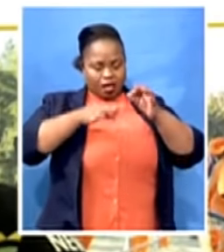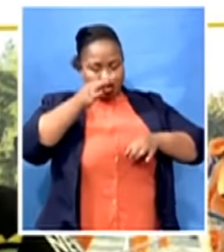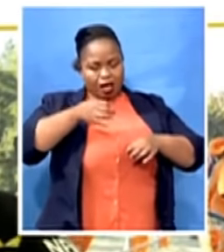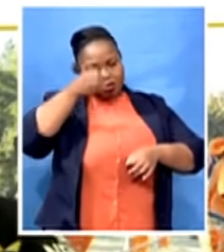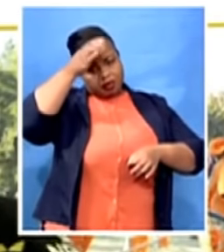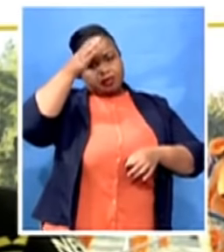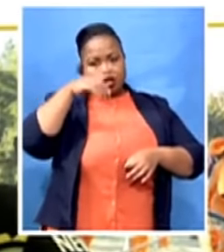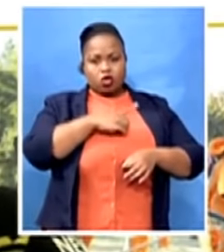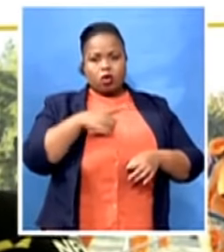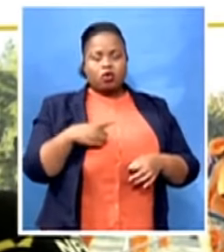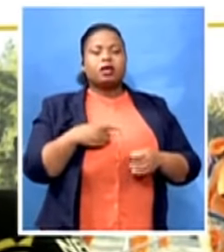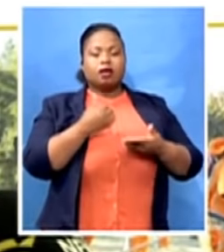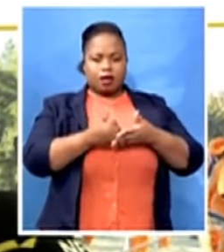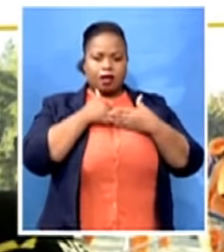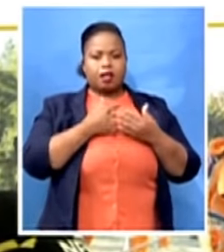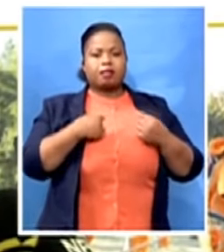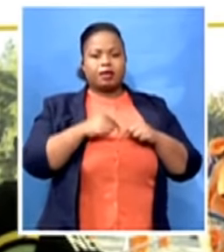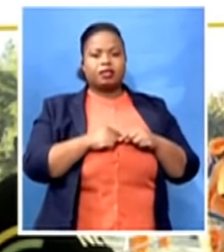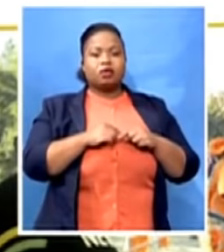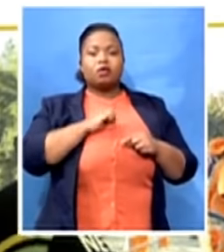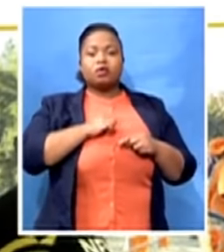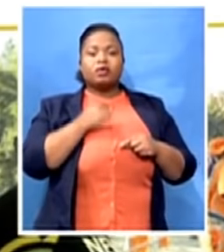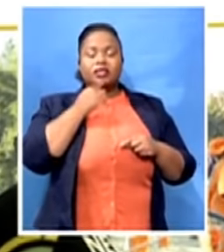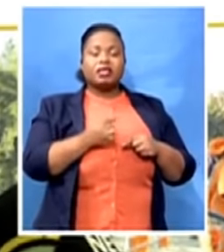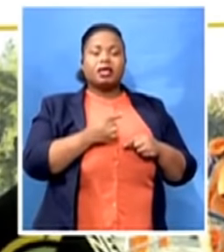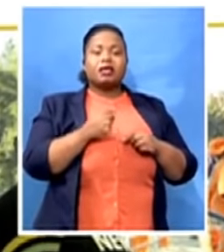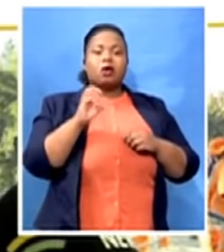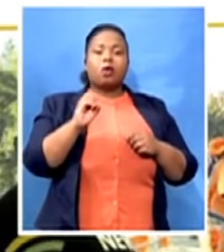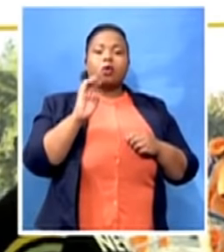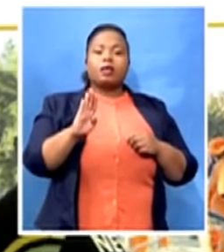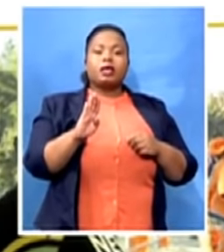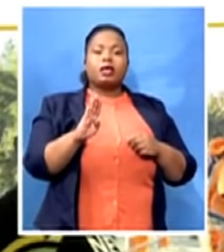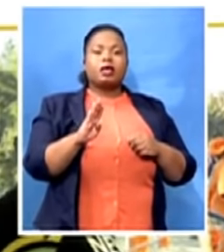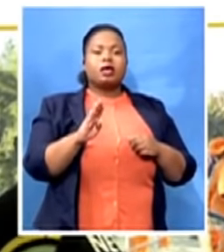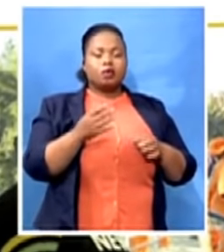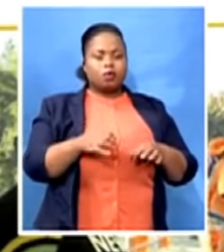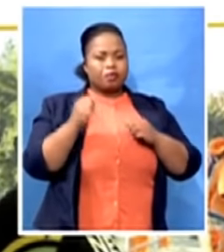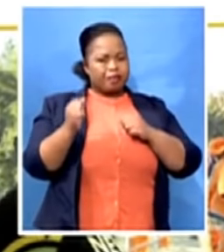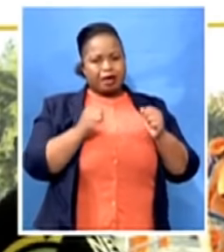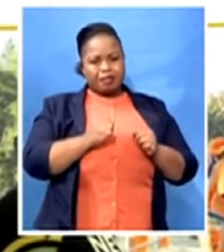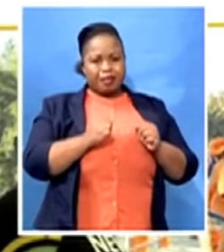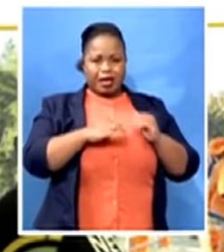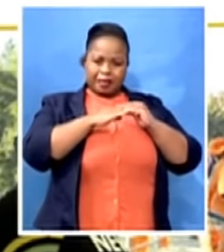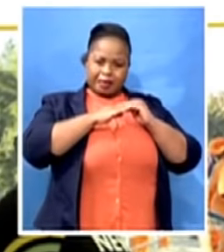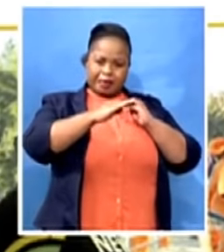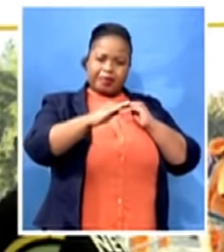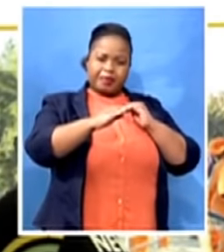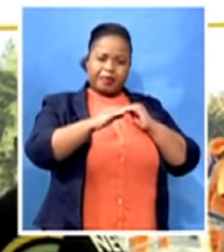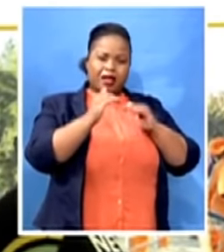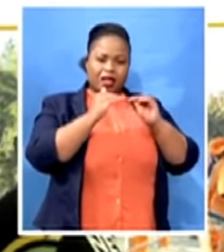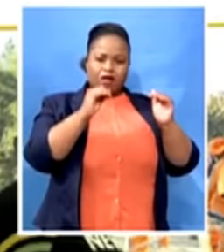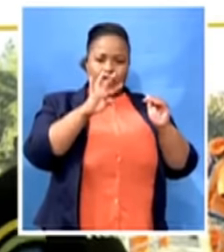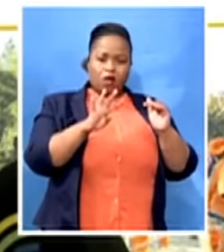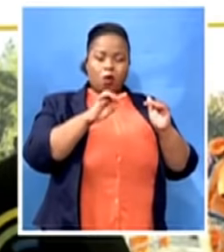from Bloemfontein? Bloemfontein has given us the highest number of cases that are in Free State, and it remains